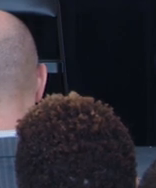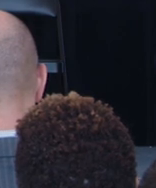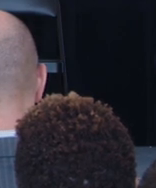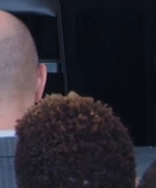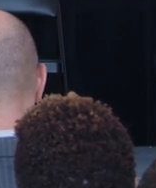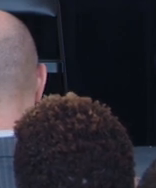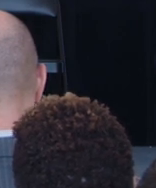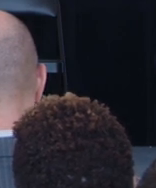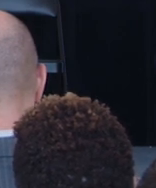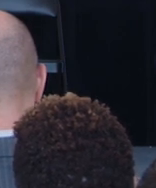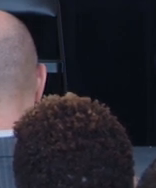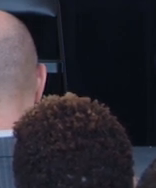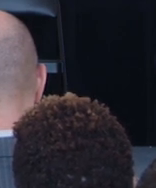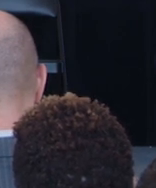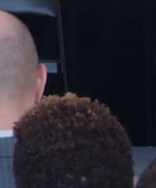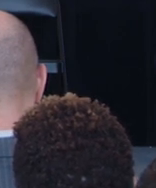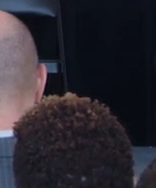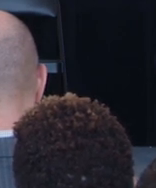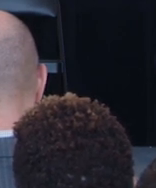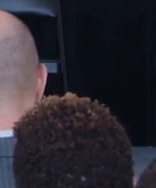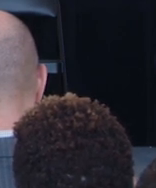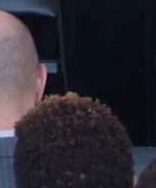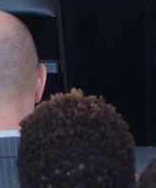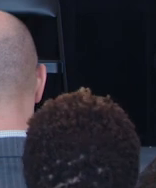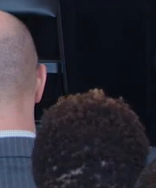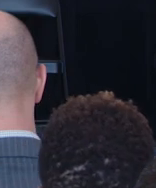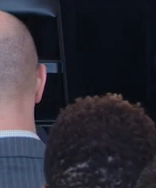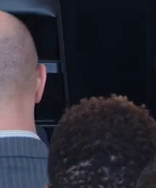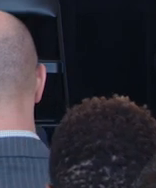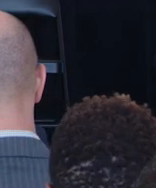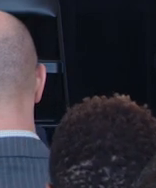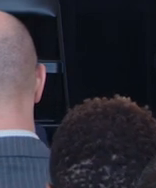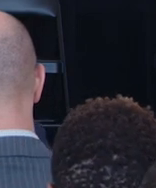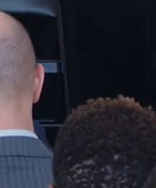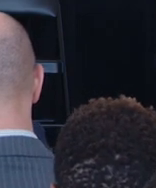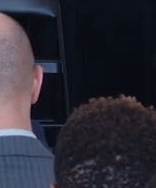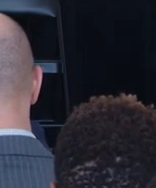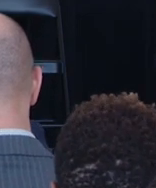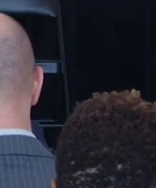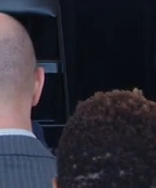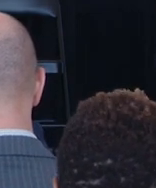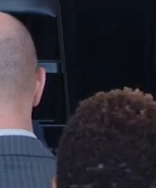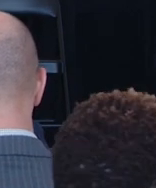sir, Honorable Michael Chertoff.